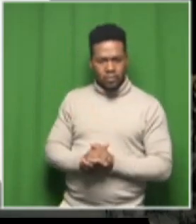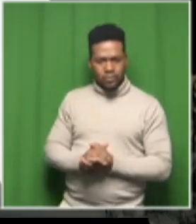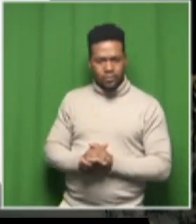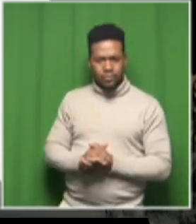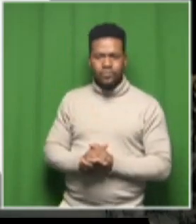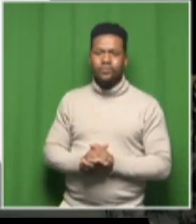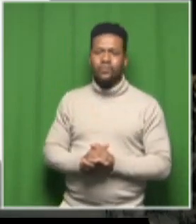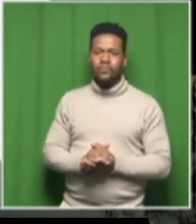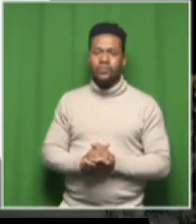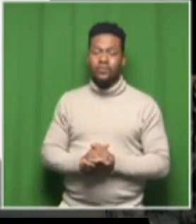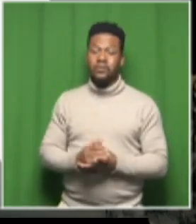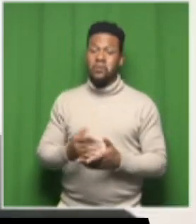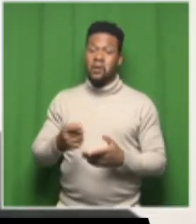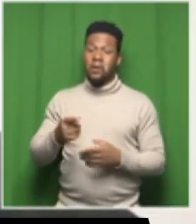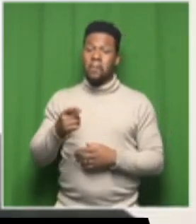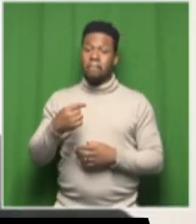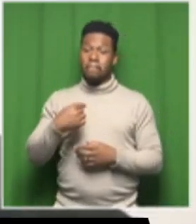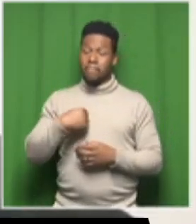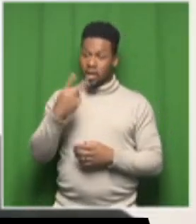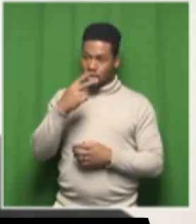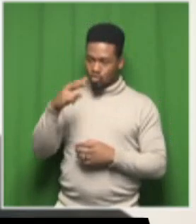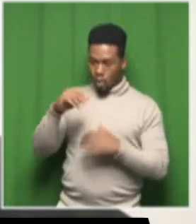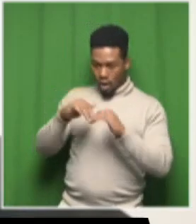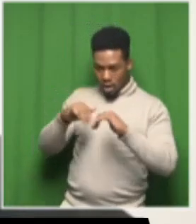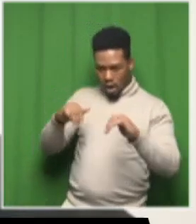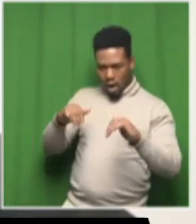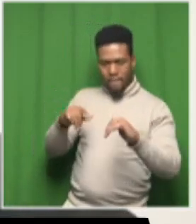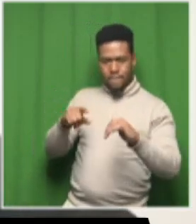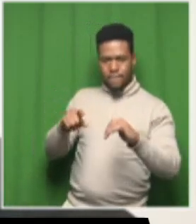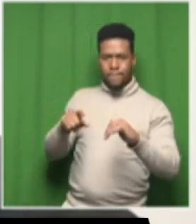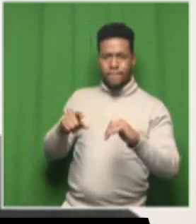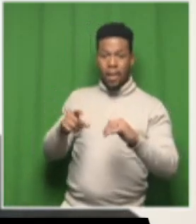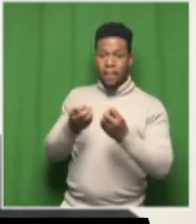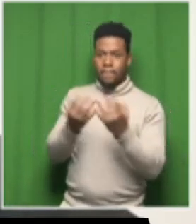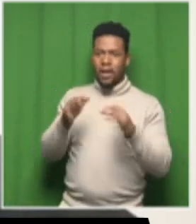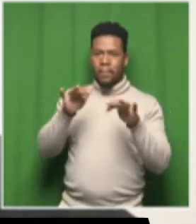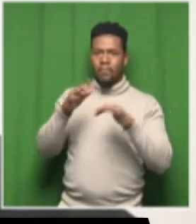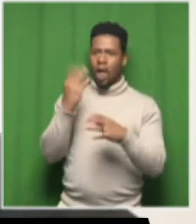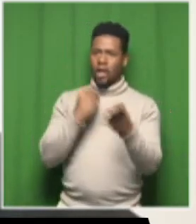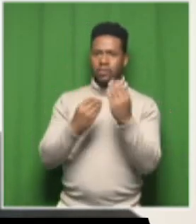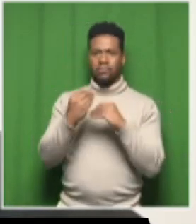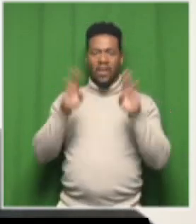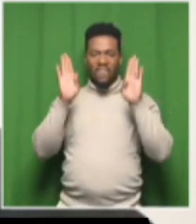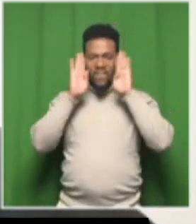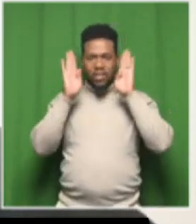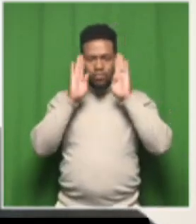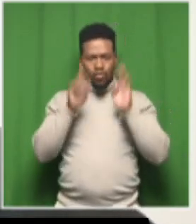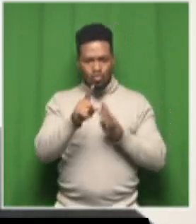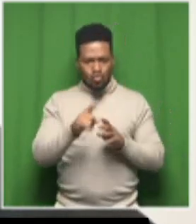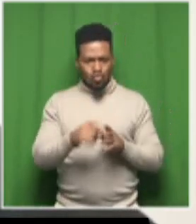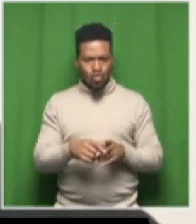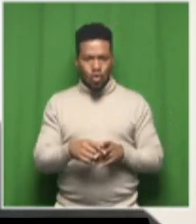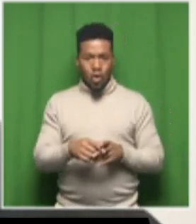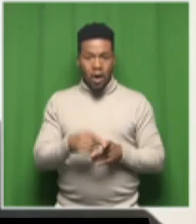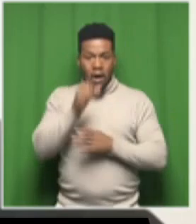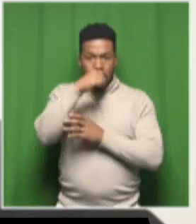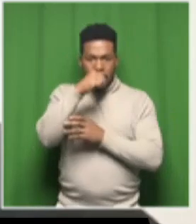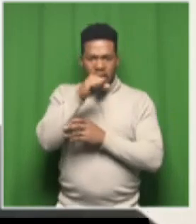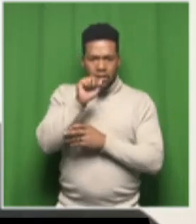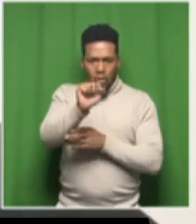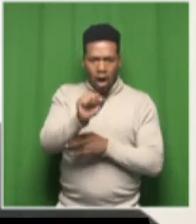So I saw the gap that so many people were asking me on my Facebook page how I grow my pigs, why they are growing